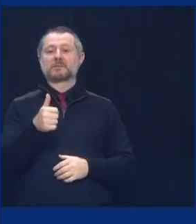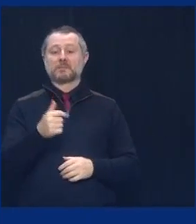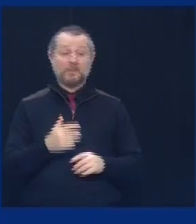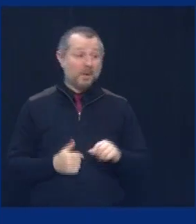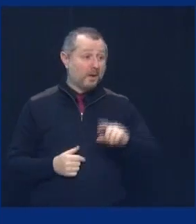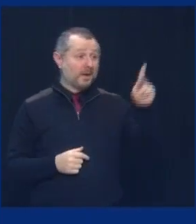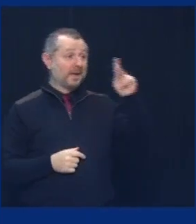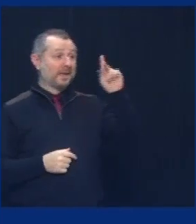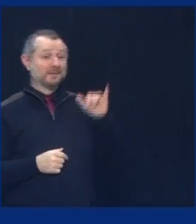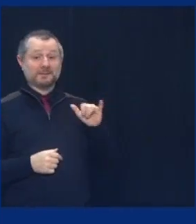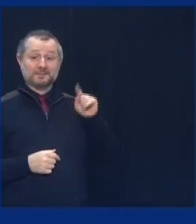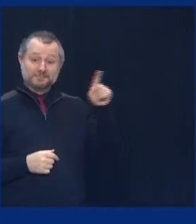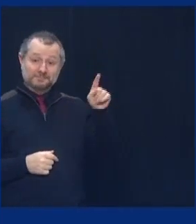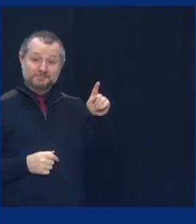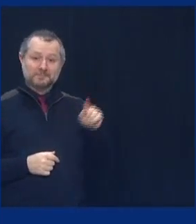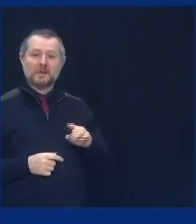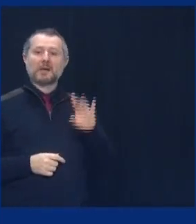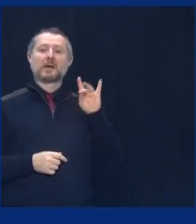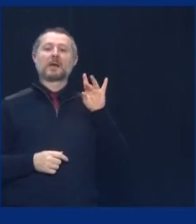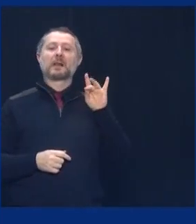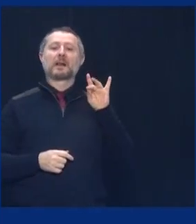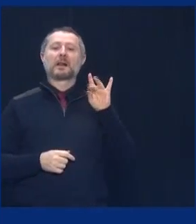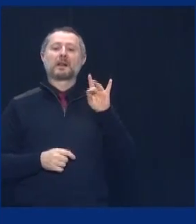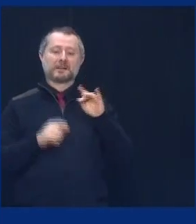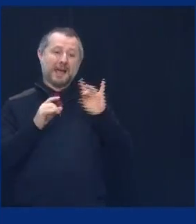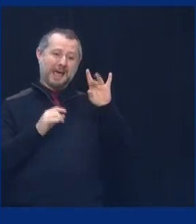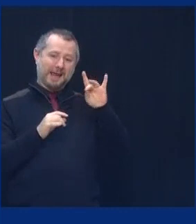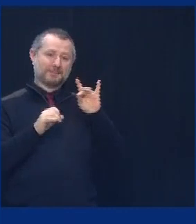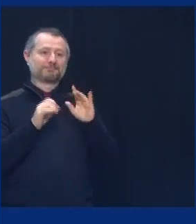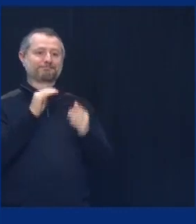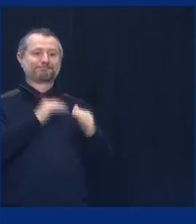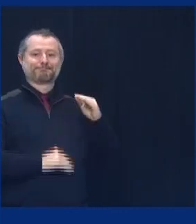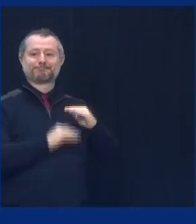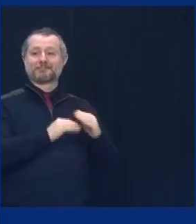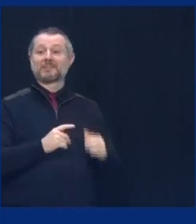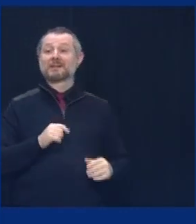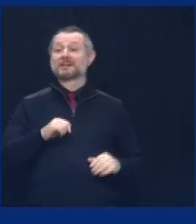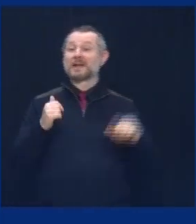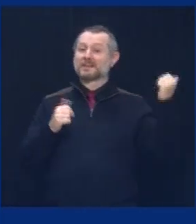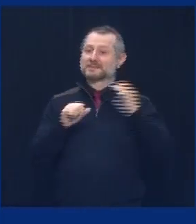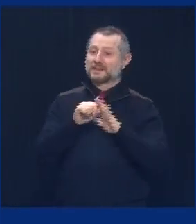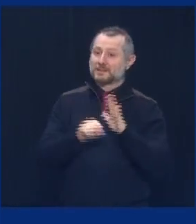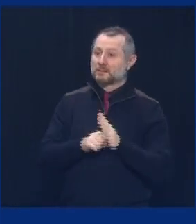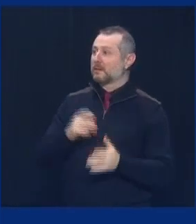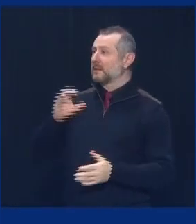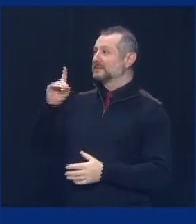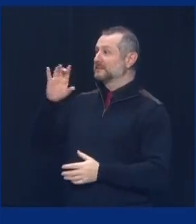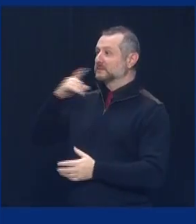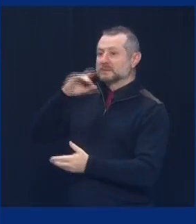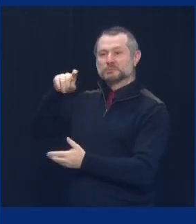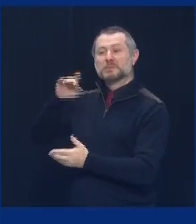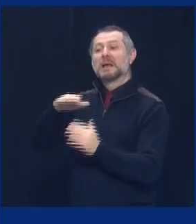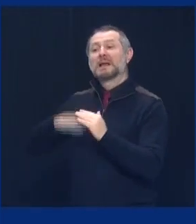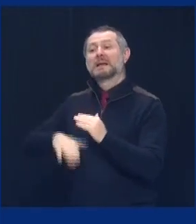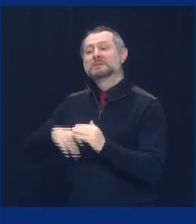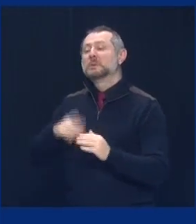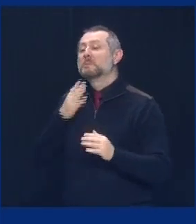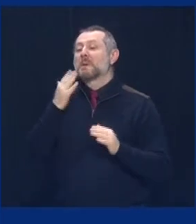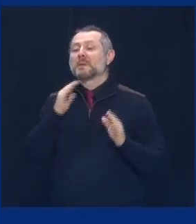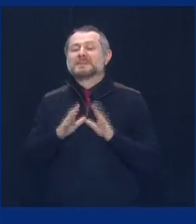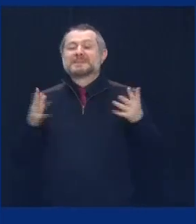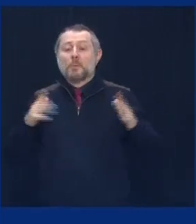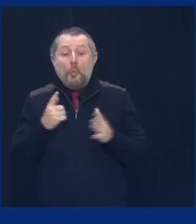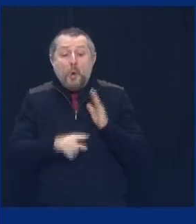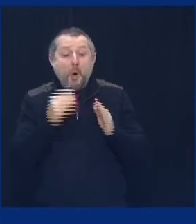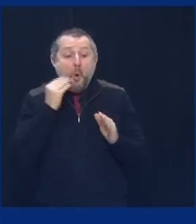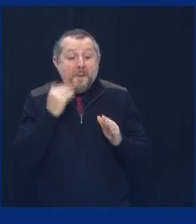social gatherings. The CDC's guidance is even less. It's only your immediate household. And every time